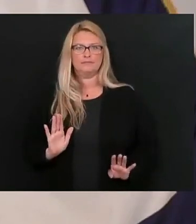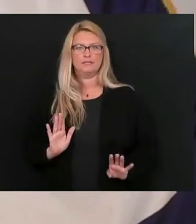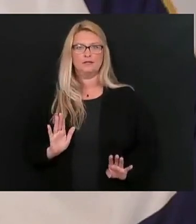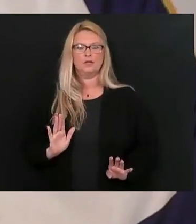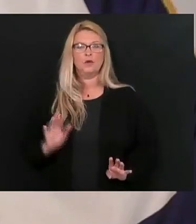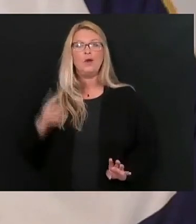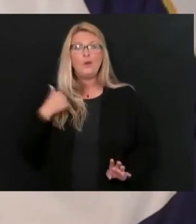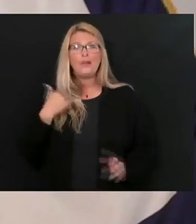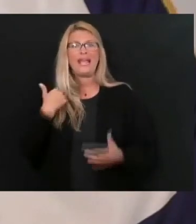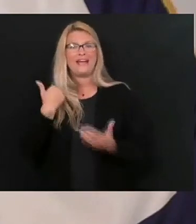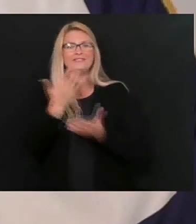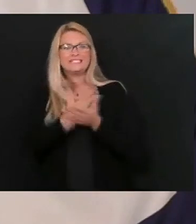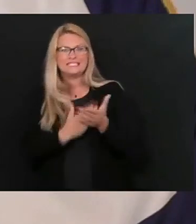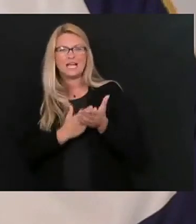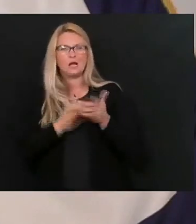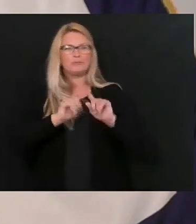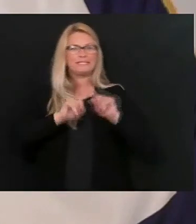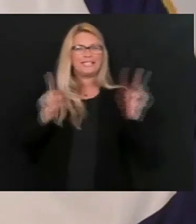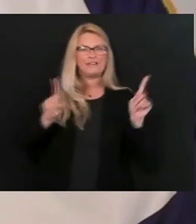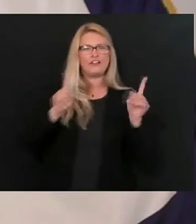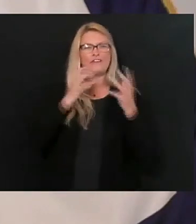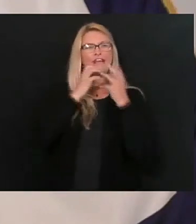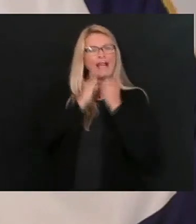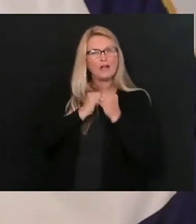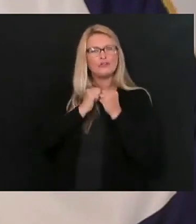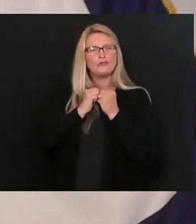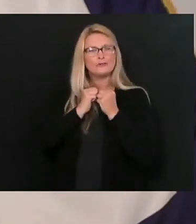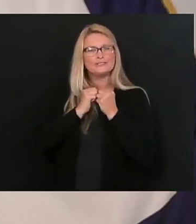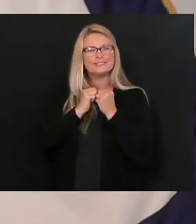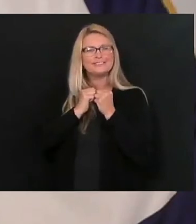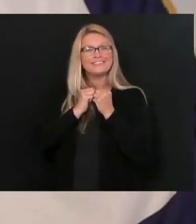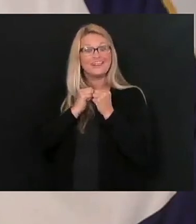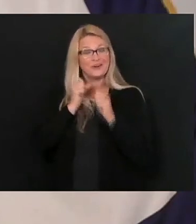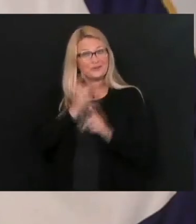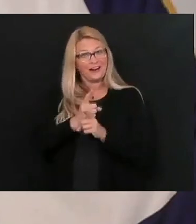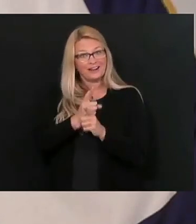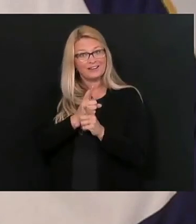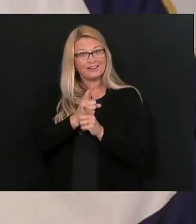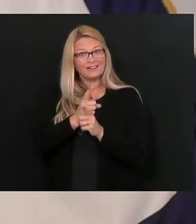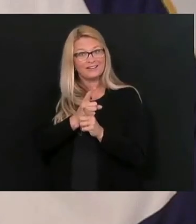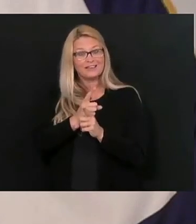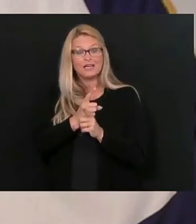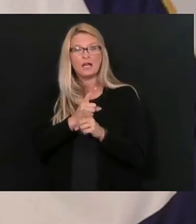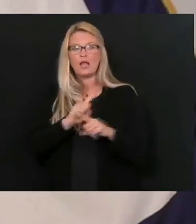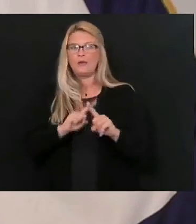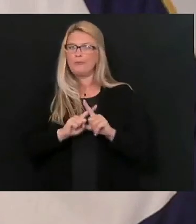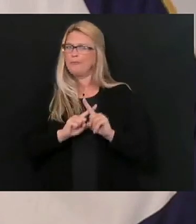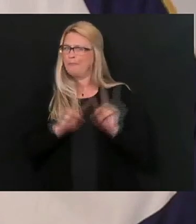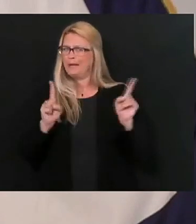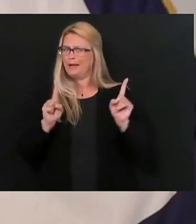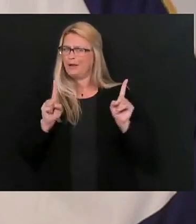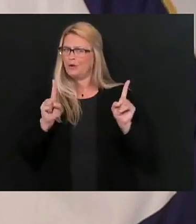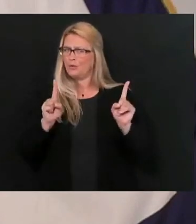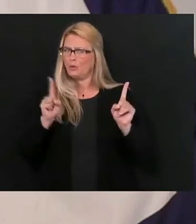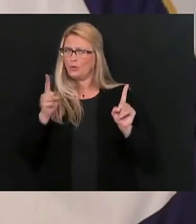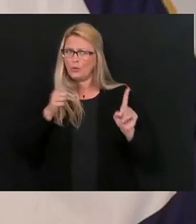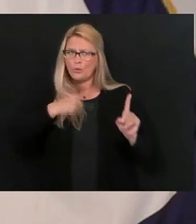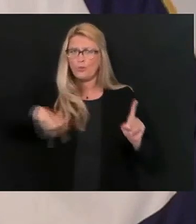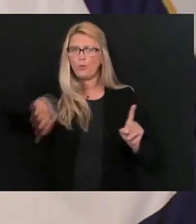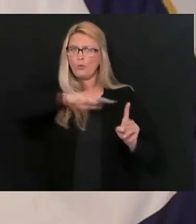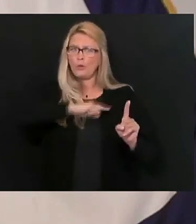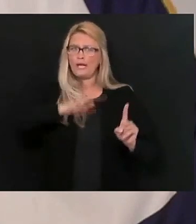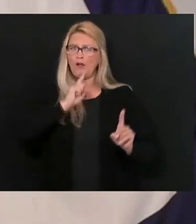maybe somewhat different values, but at the same time, for crying out loud, West Virginians are good